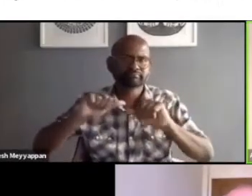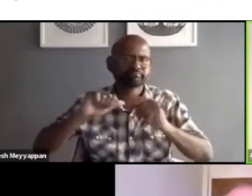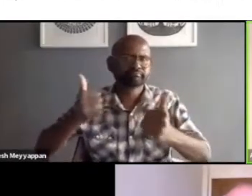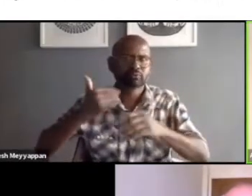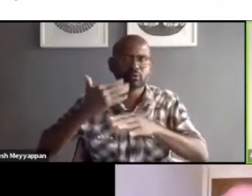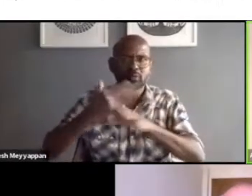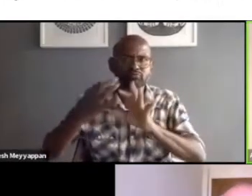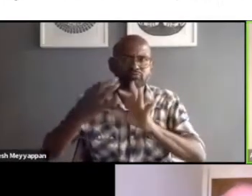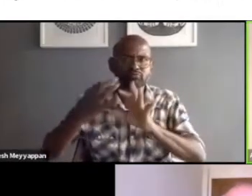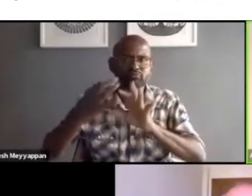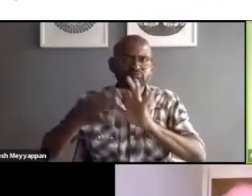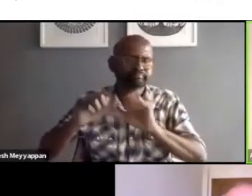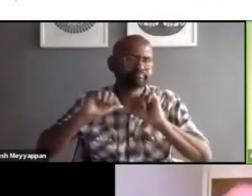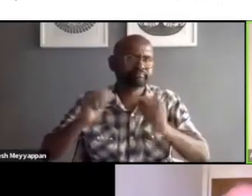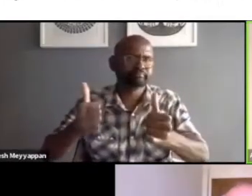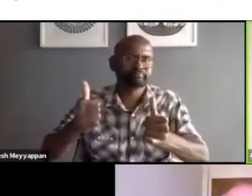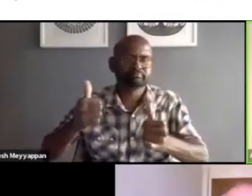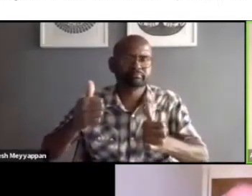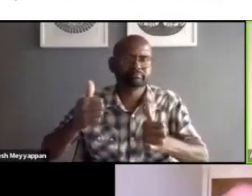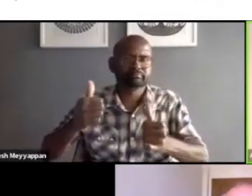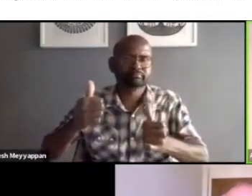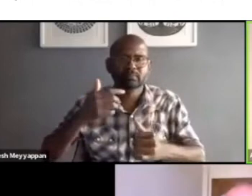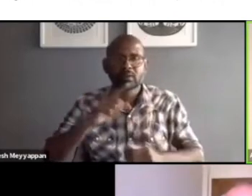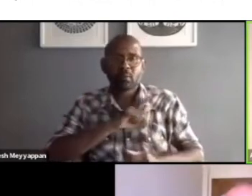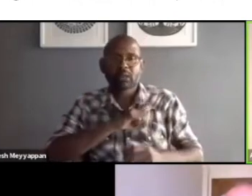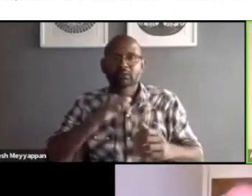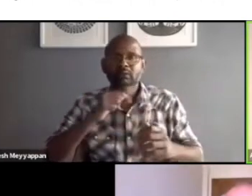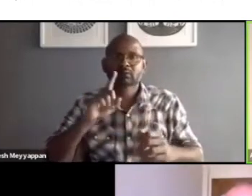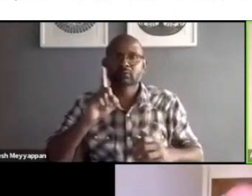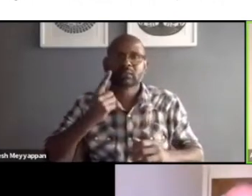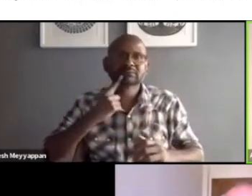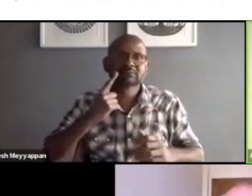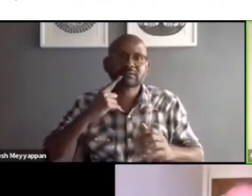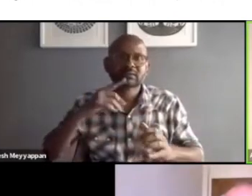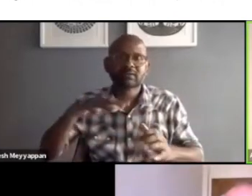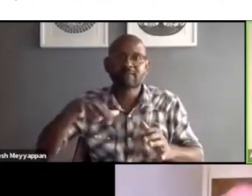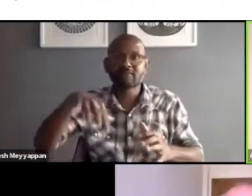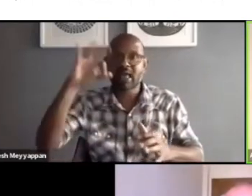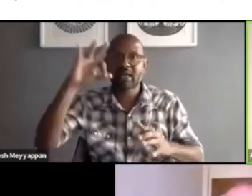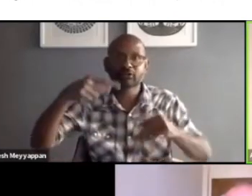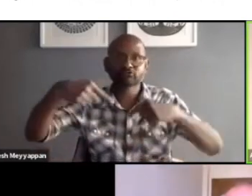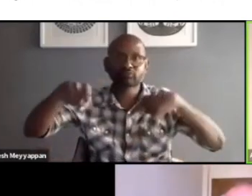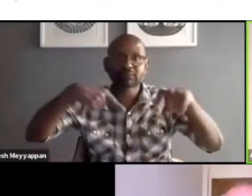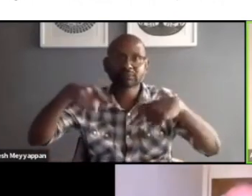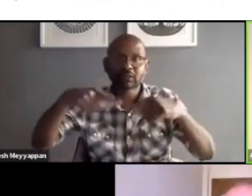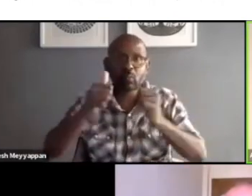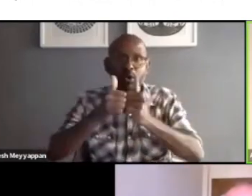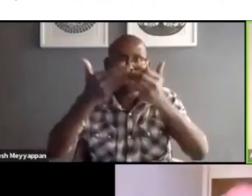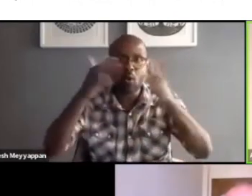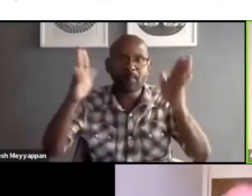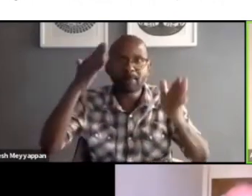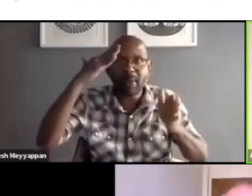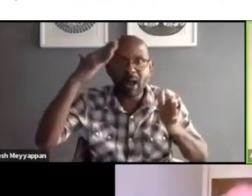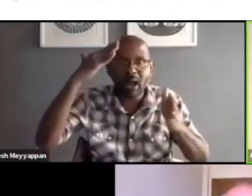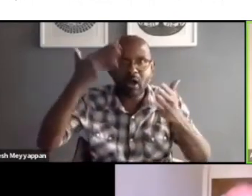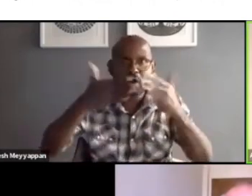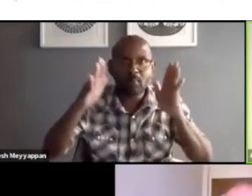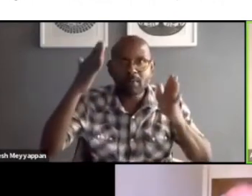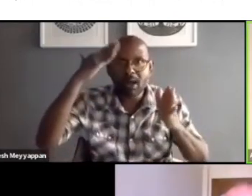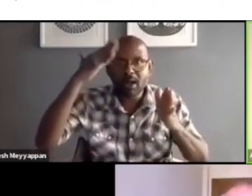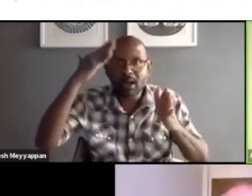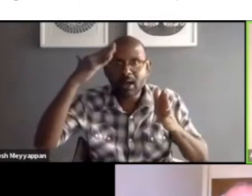Andy, as he said, we work brilliantly together. He's a brilliant director. And the reason for that is